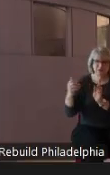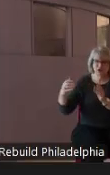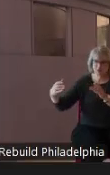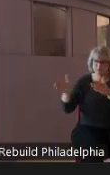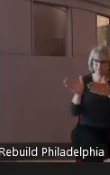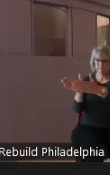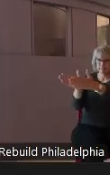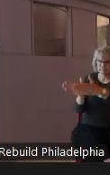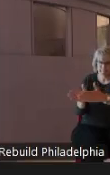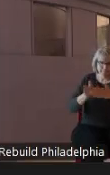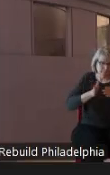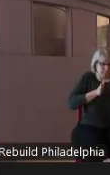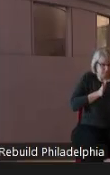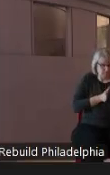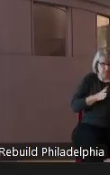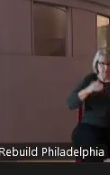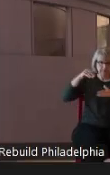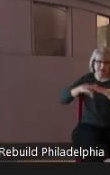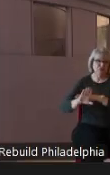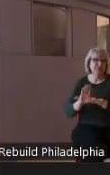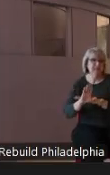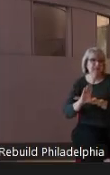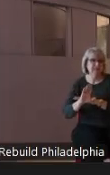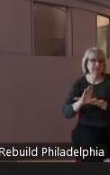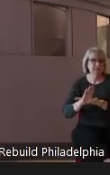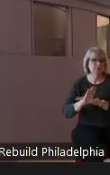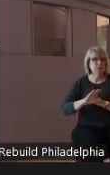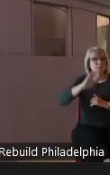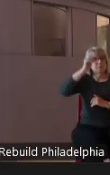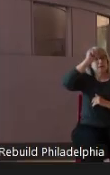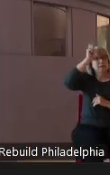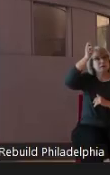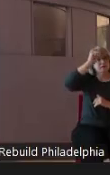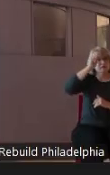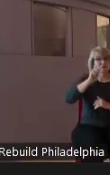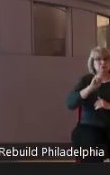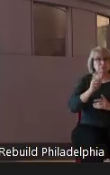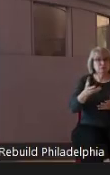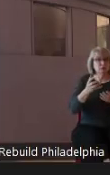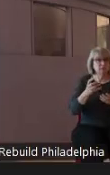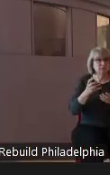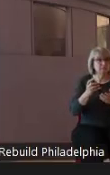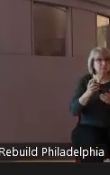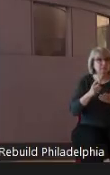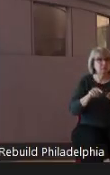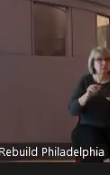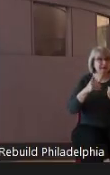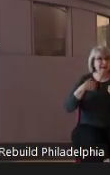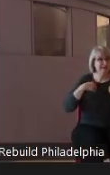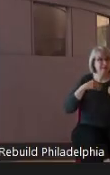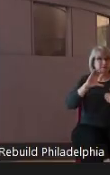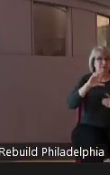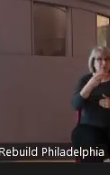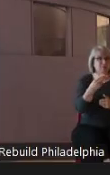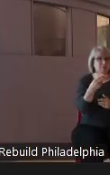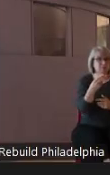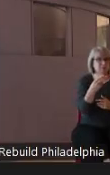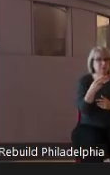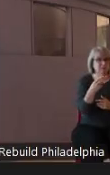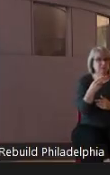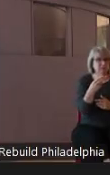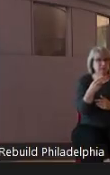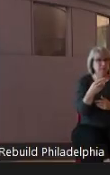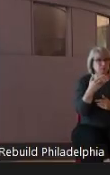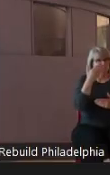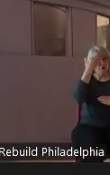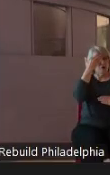spaces, is an acknowledgement that the existing Carousel house,